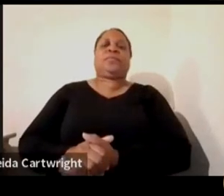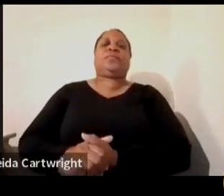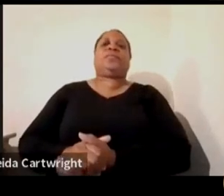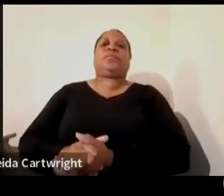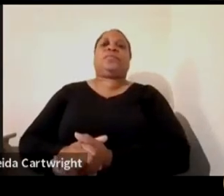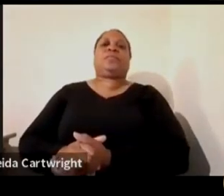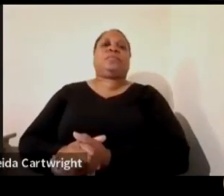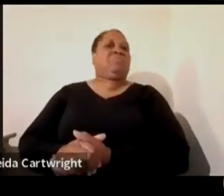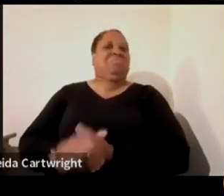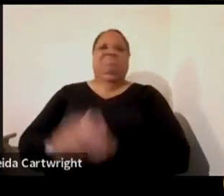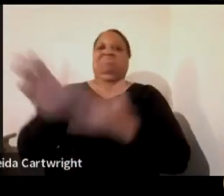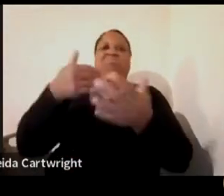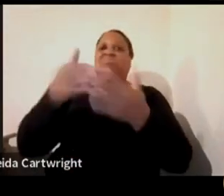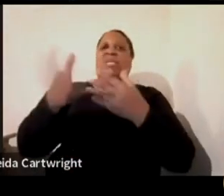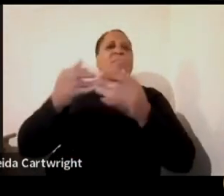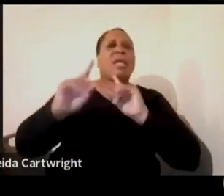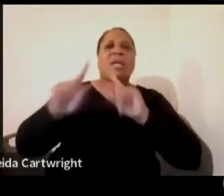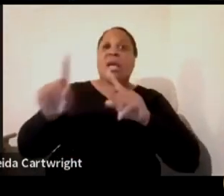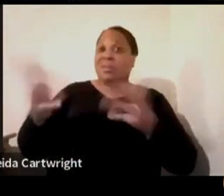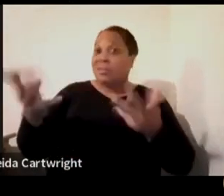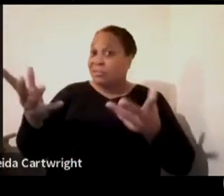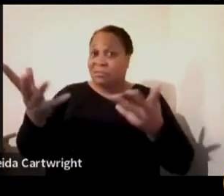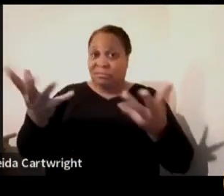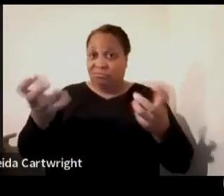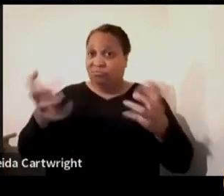Either one, Dr. Ashton, do you want to take that one?